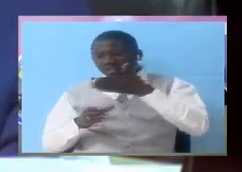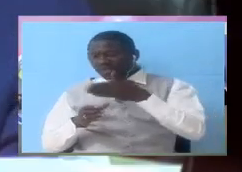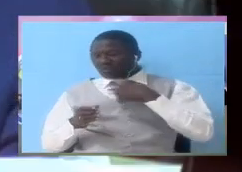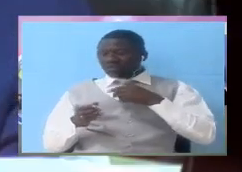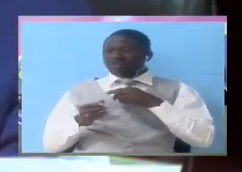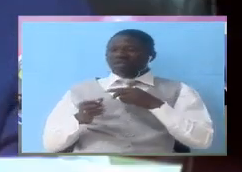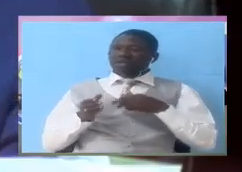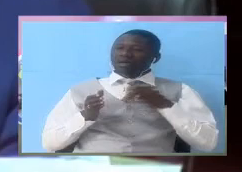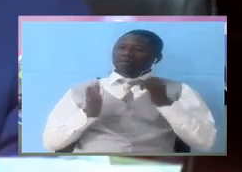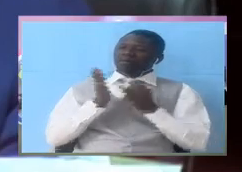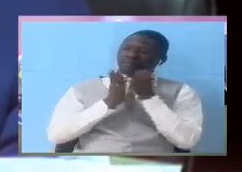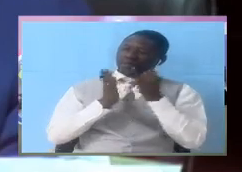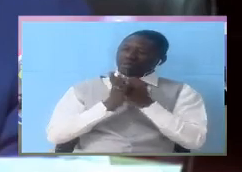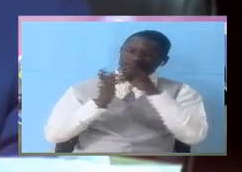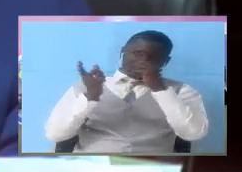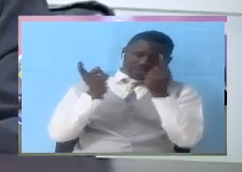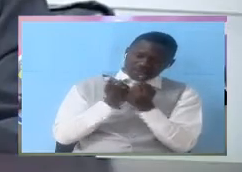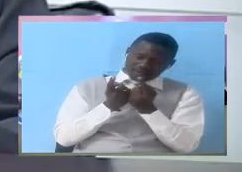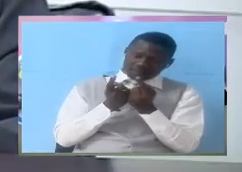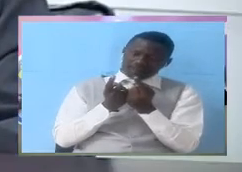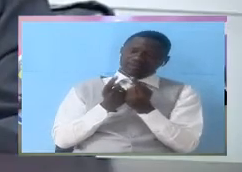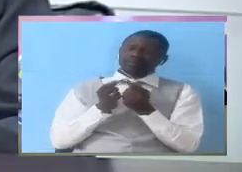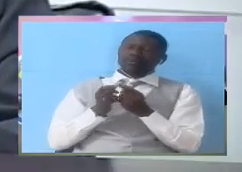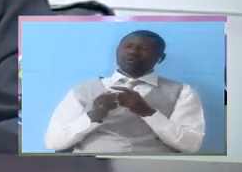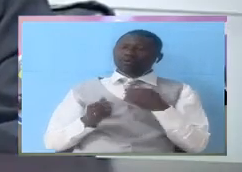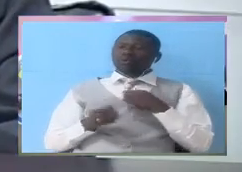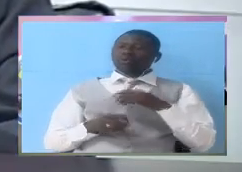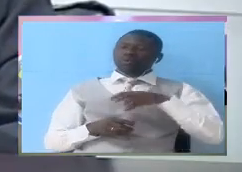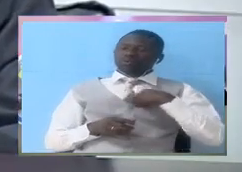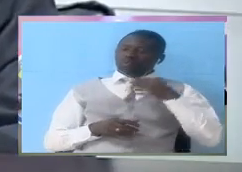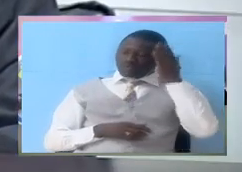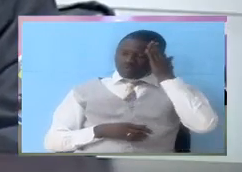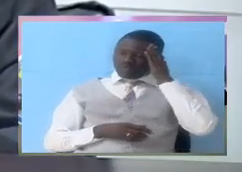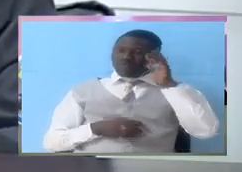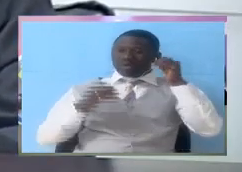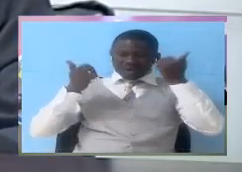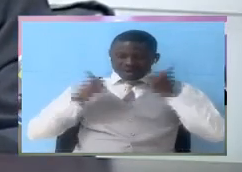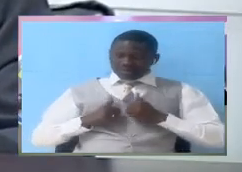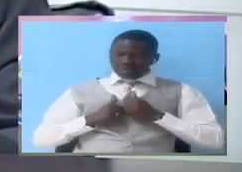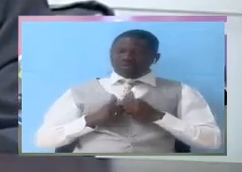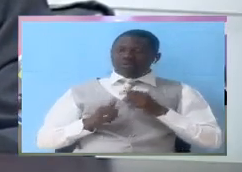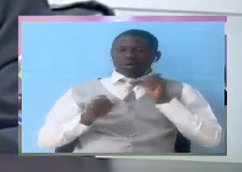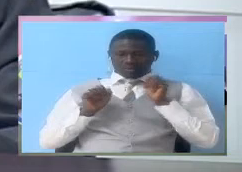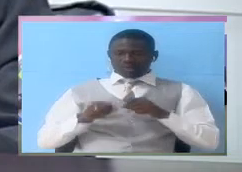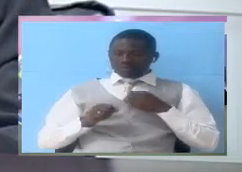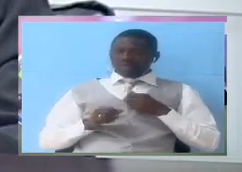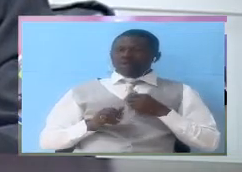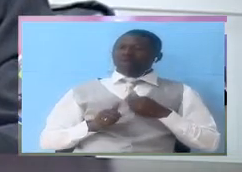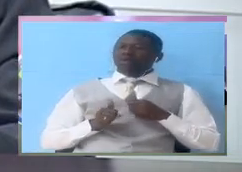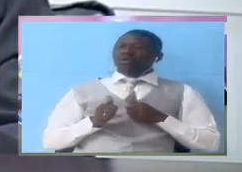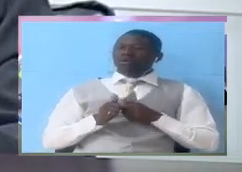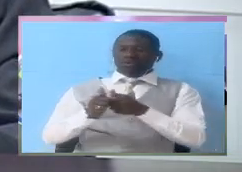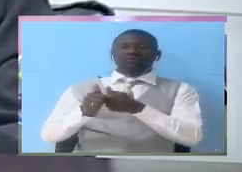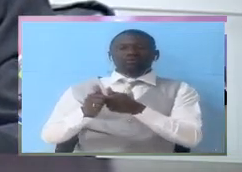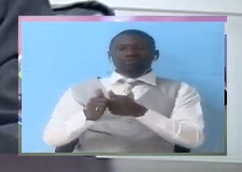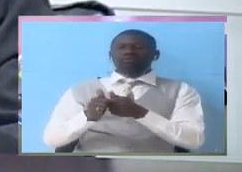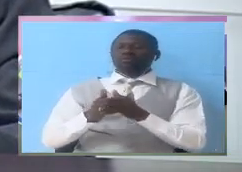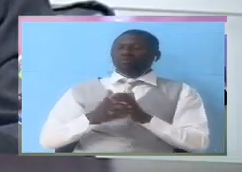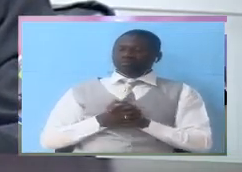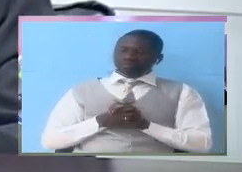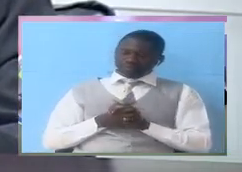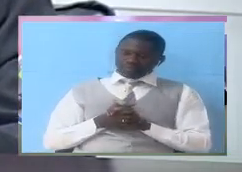ak panel bi was to know what was happening so that I'll be on the right path. Bu ba pour ma xam nak li nga xamne ni mo fay